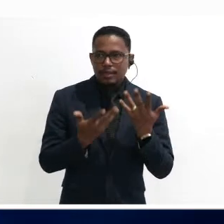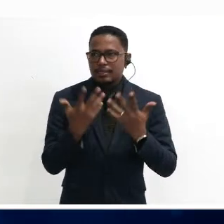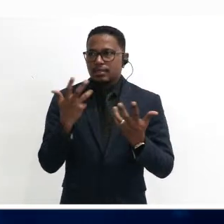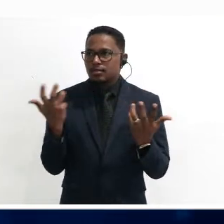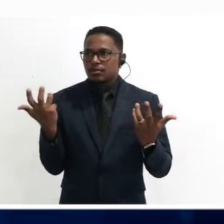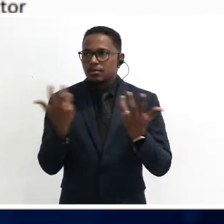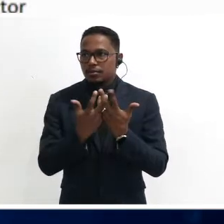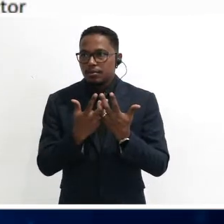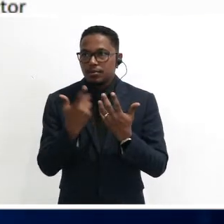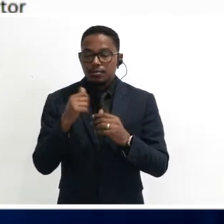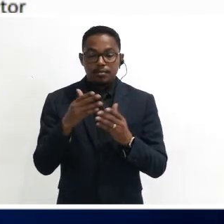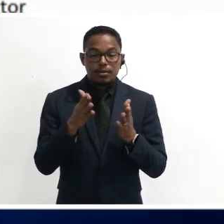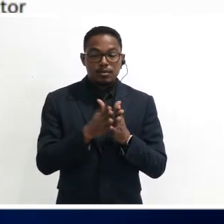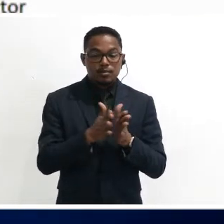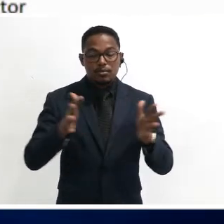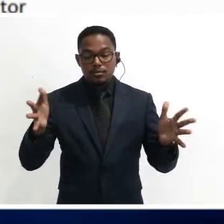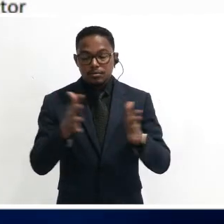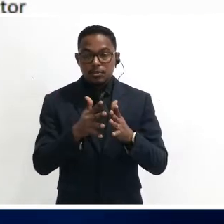packages.